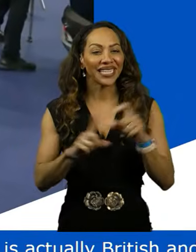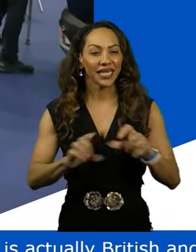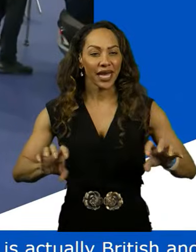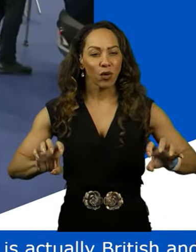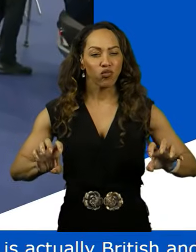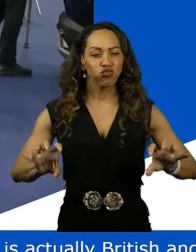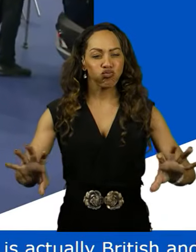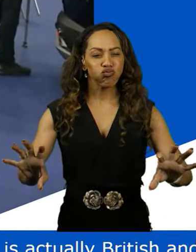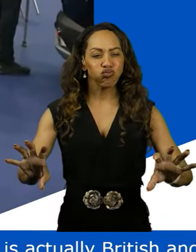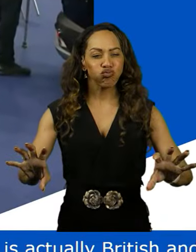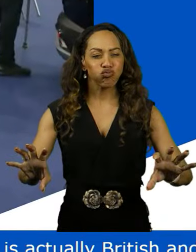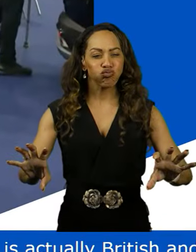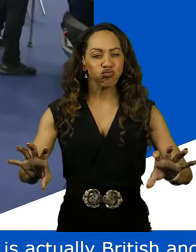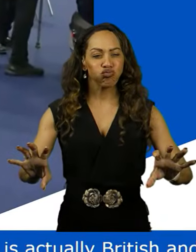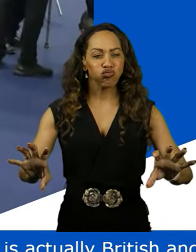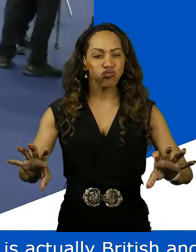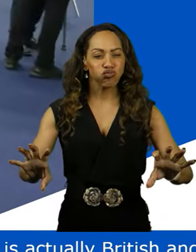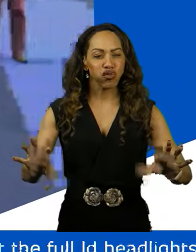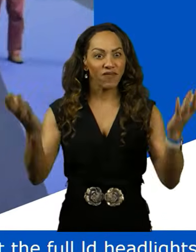through and cut through the darkness.